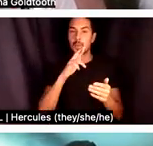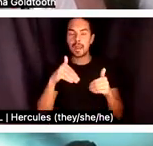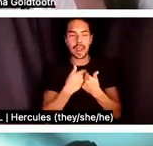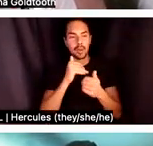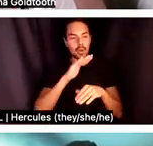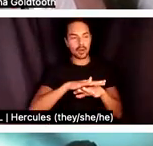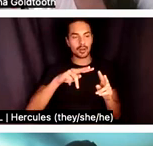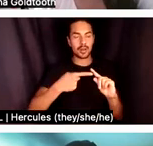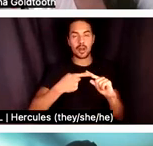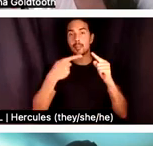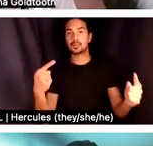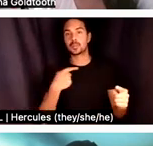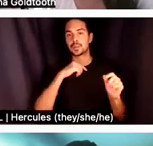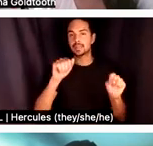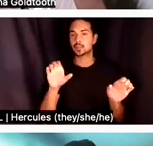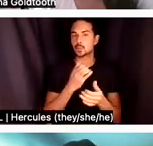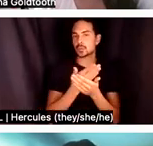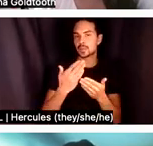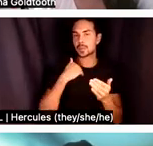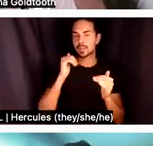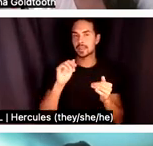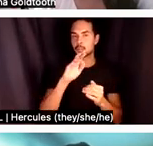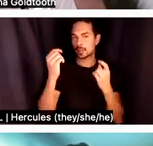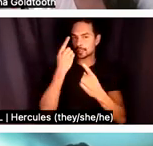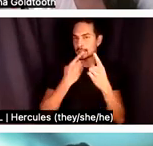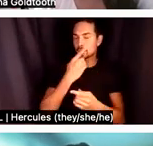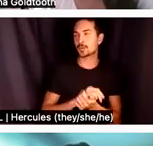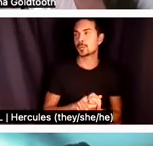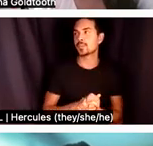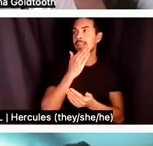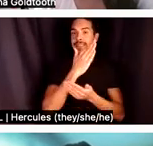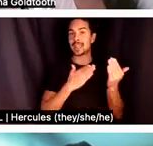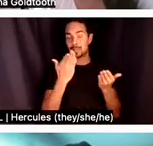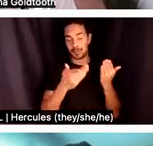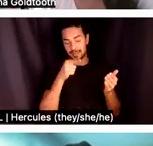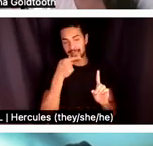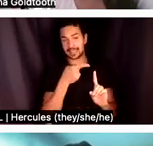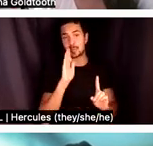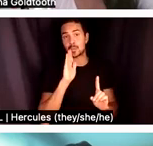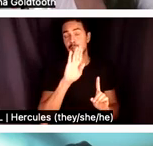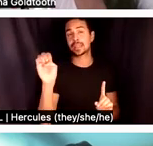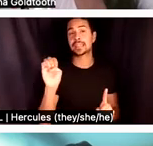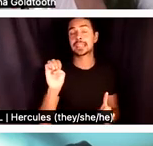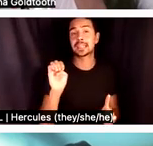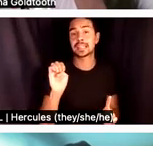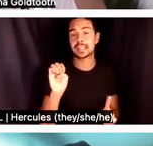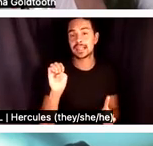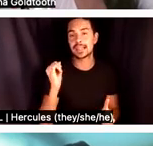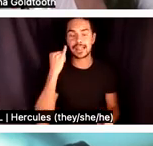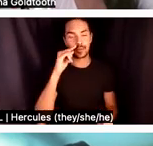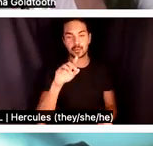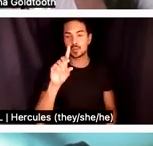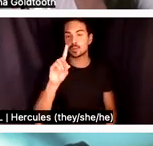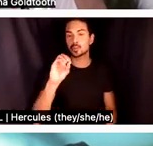side have we done some things that we might want to reconsider, and some of this may even be like, if you're like a dual or